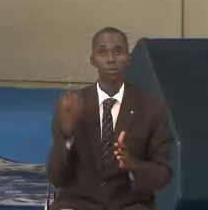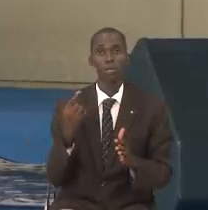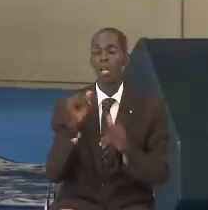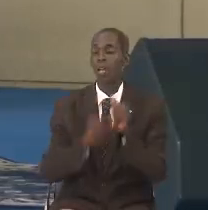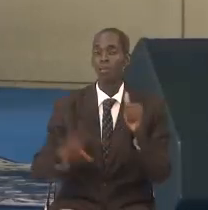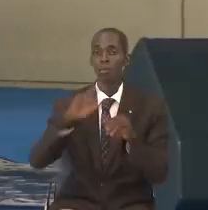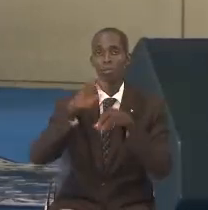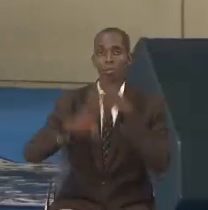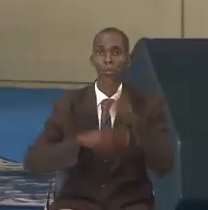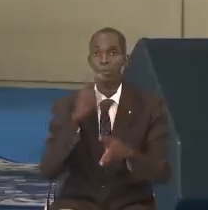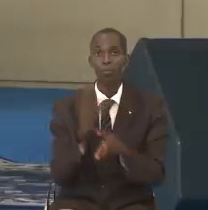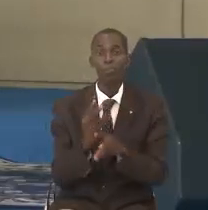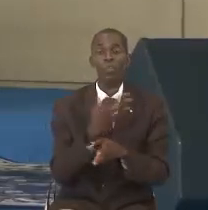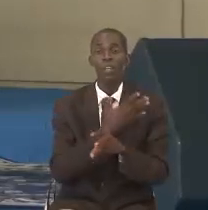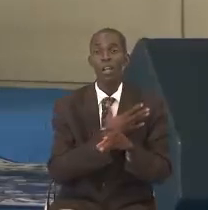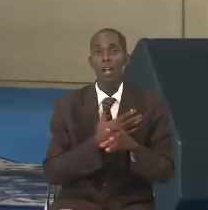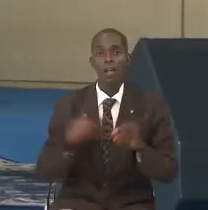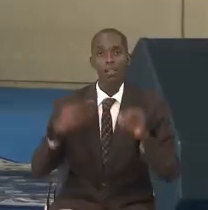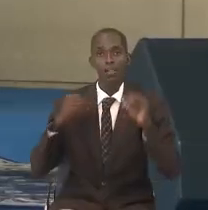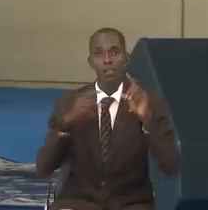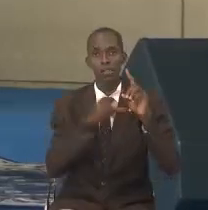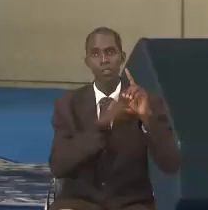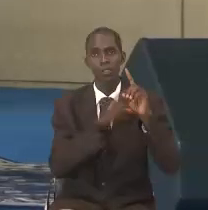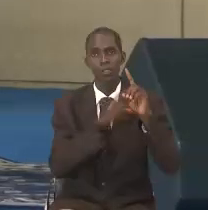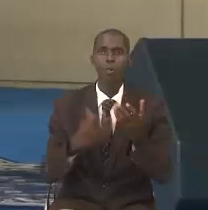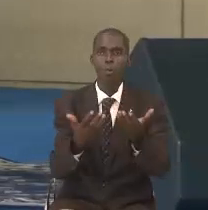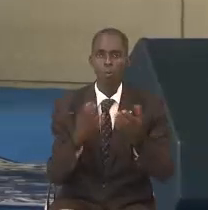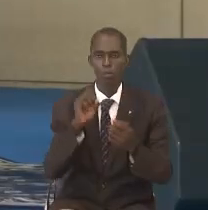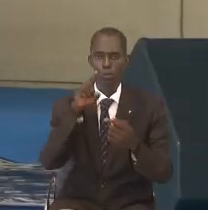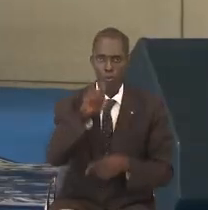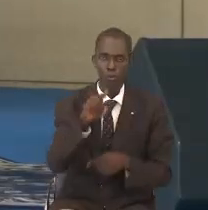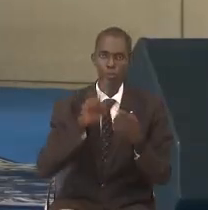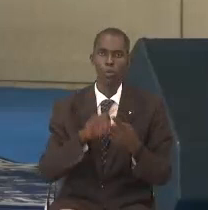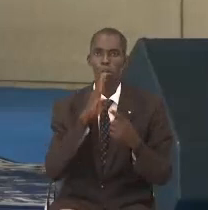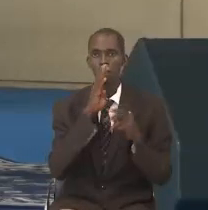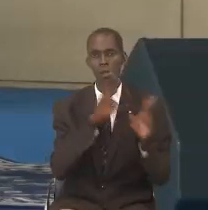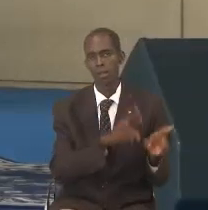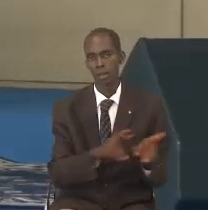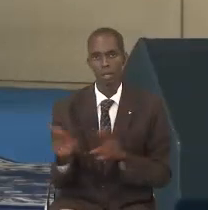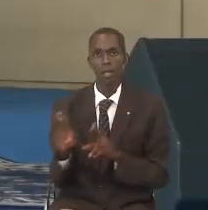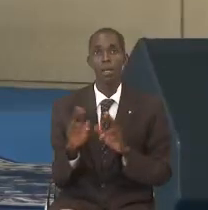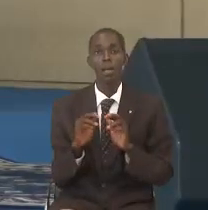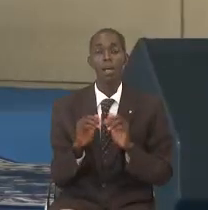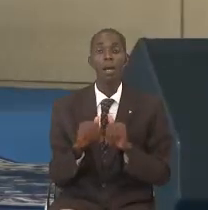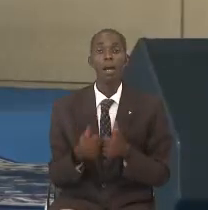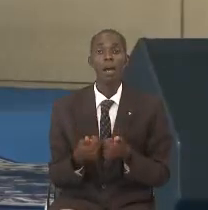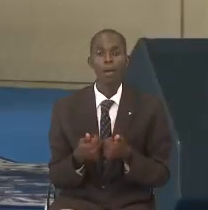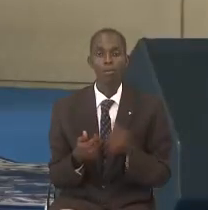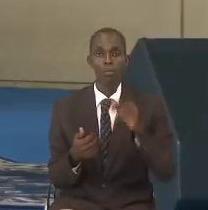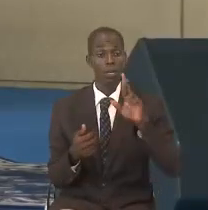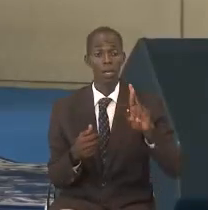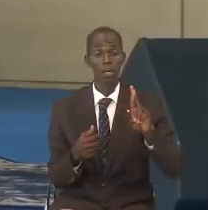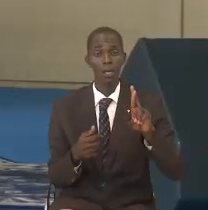world. And the Lord wants you to be ready. Our readiness for